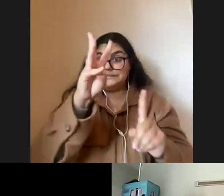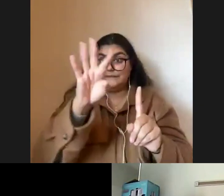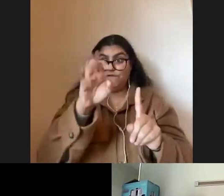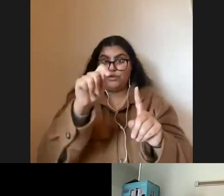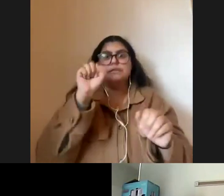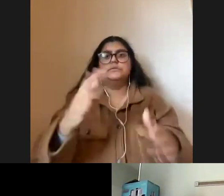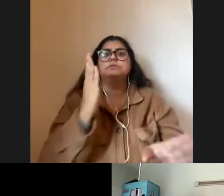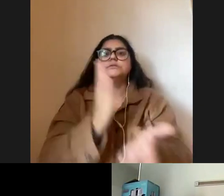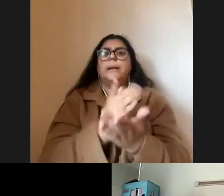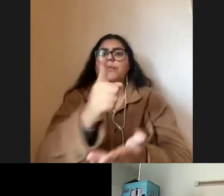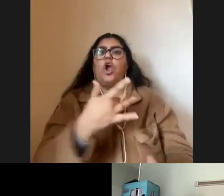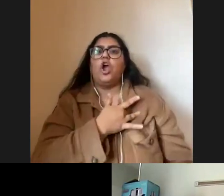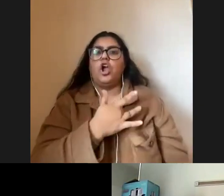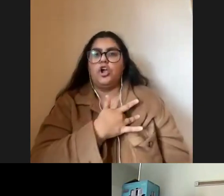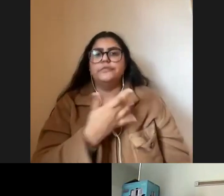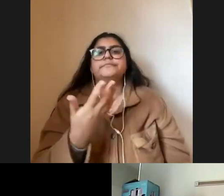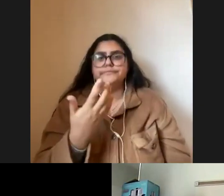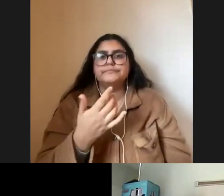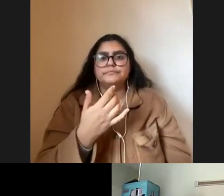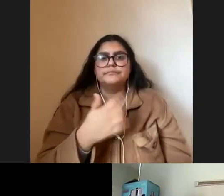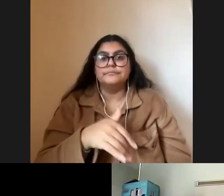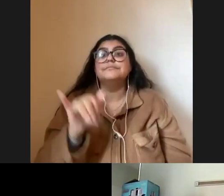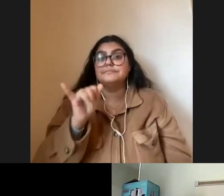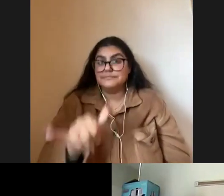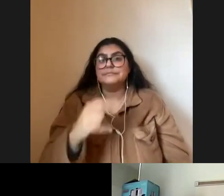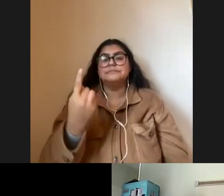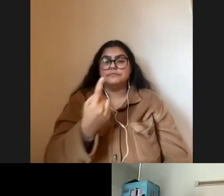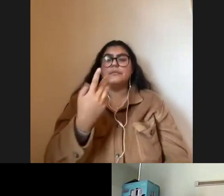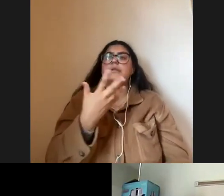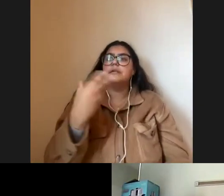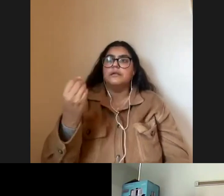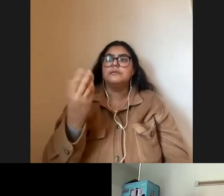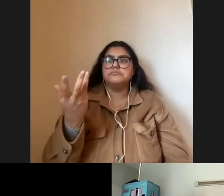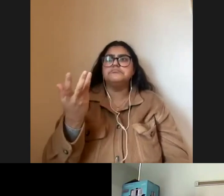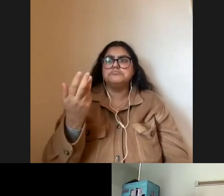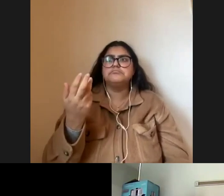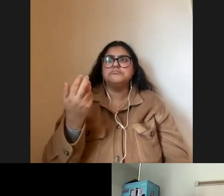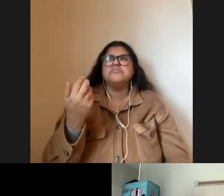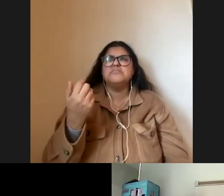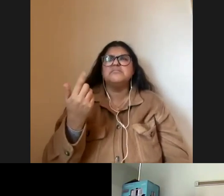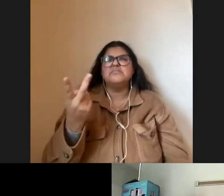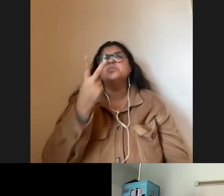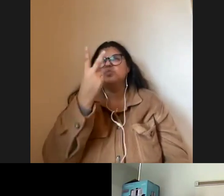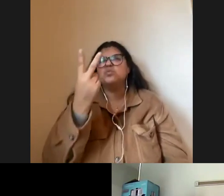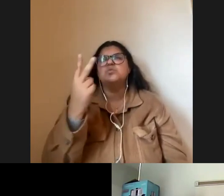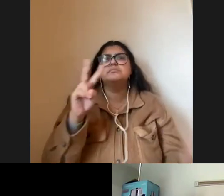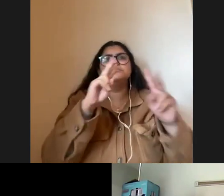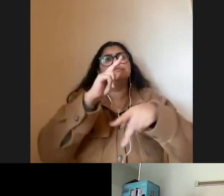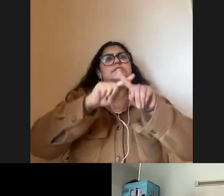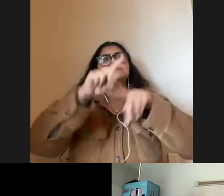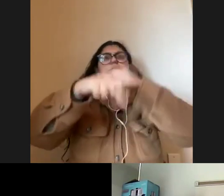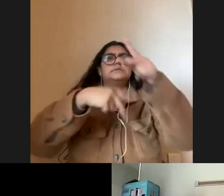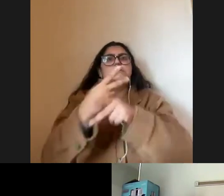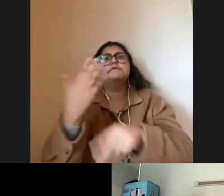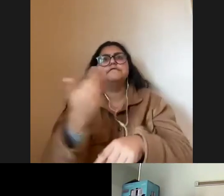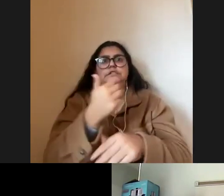your heart. So that's something. And then, yeah, I would say that's kind of your two flavors of fish danger. The